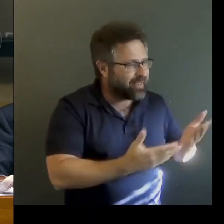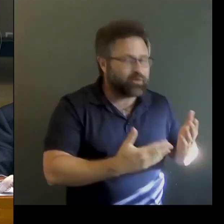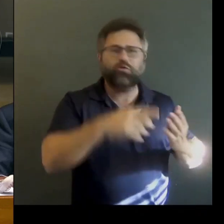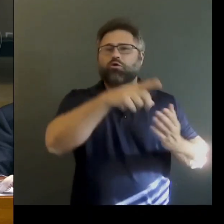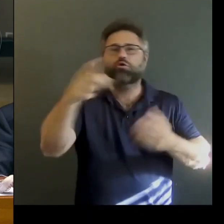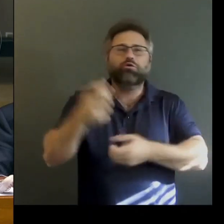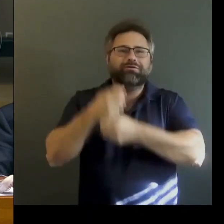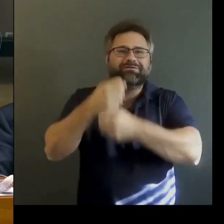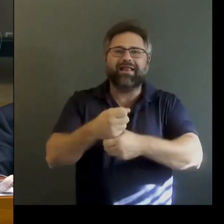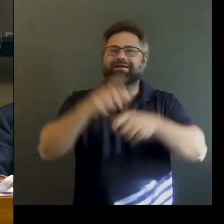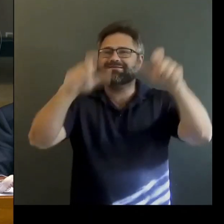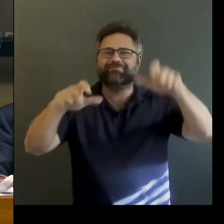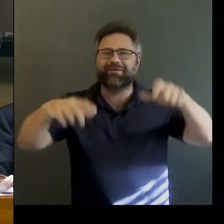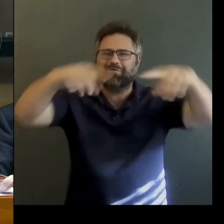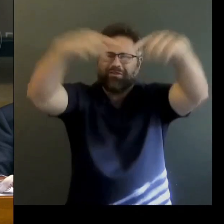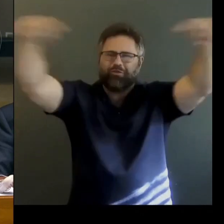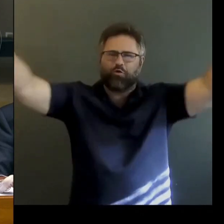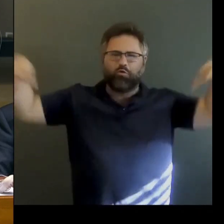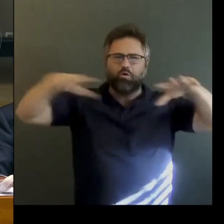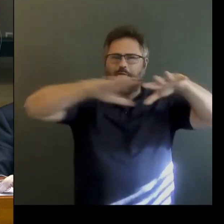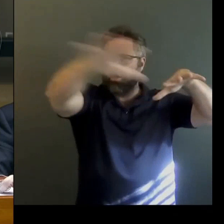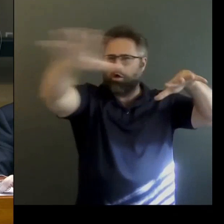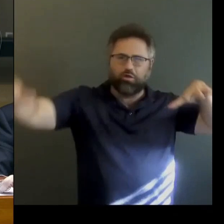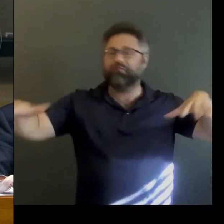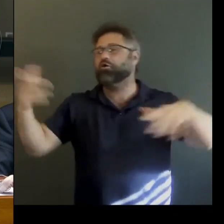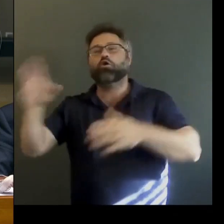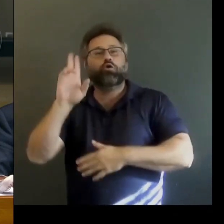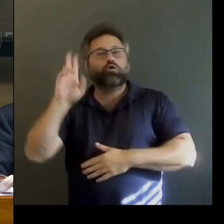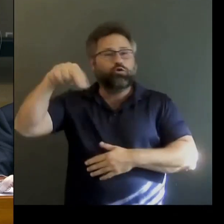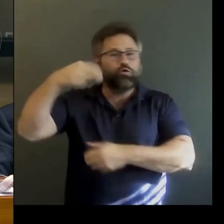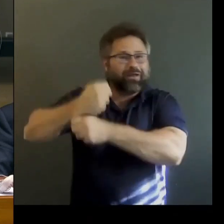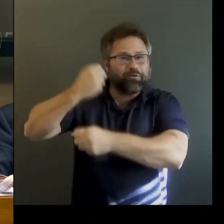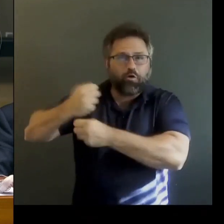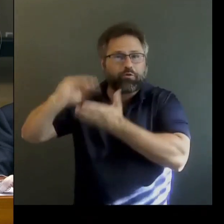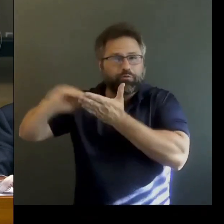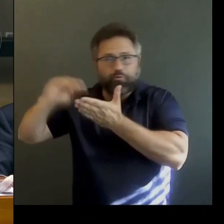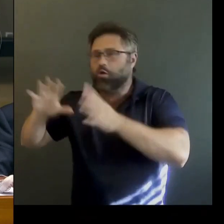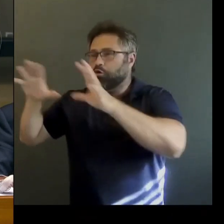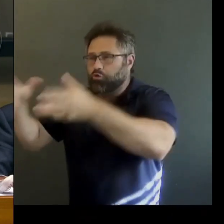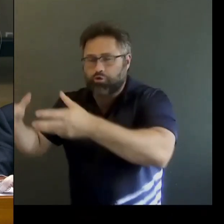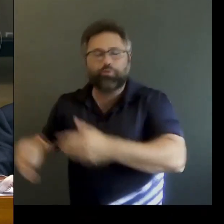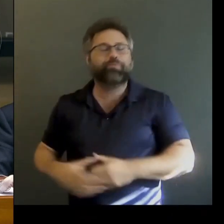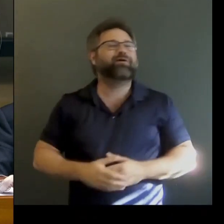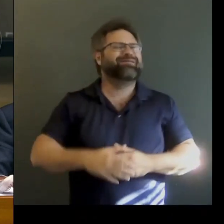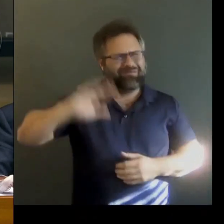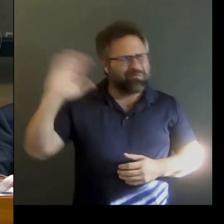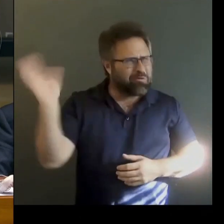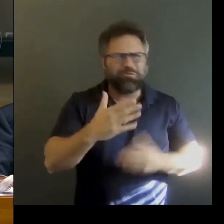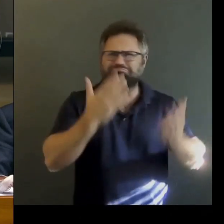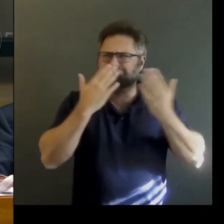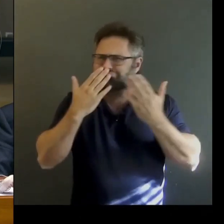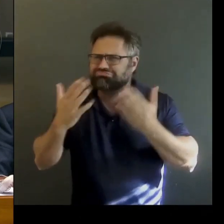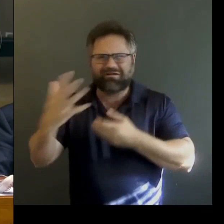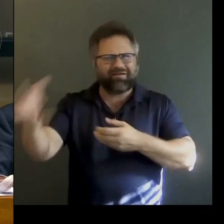civil society community and the United Nations system for your valuable contributions that enrich the discussion of our roundtable on the